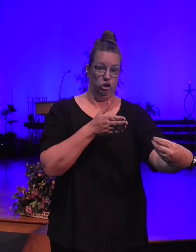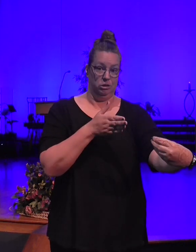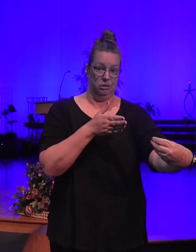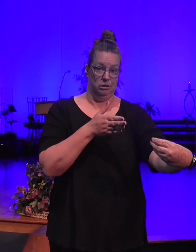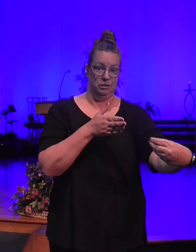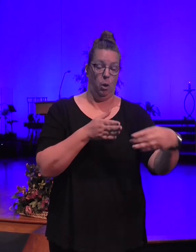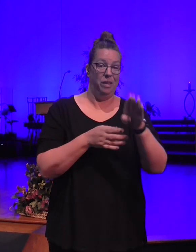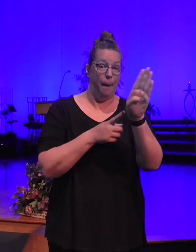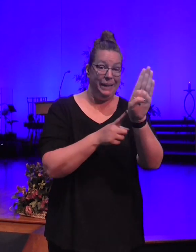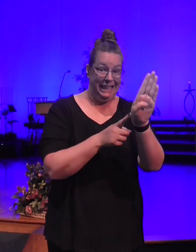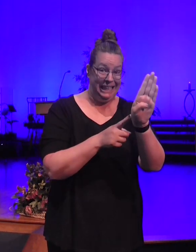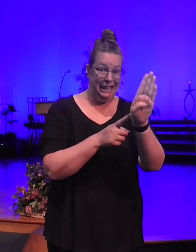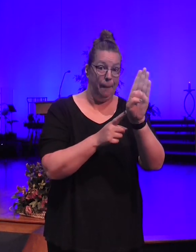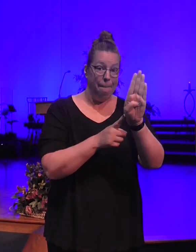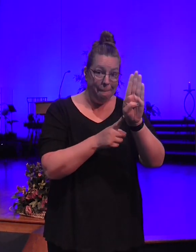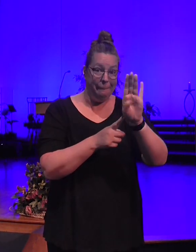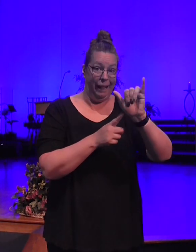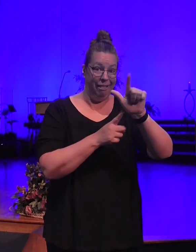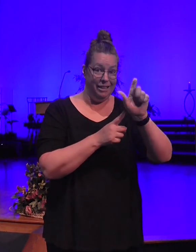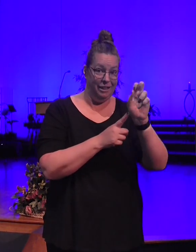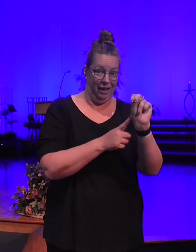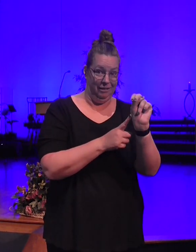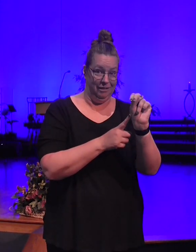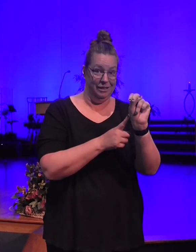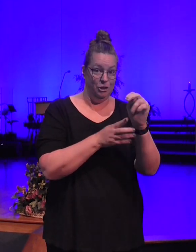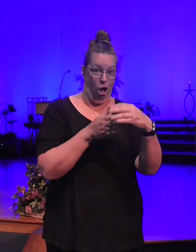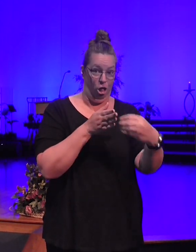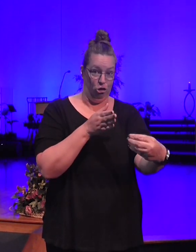With a B, folks, $1 billion.